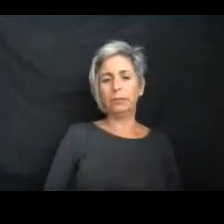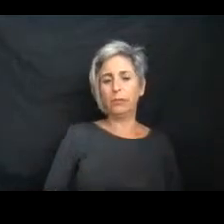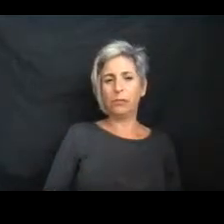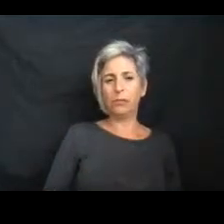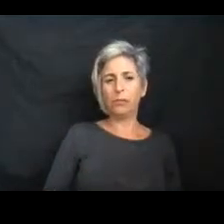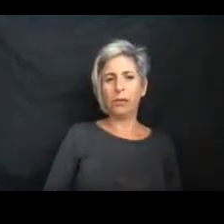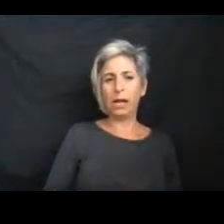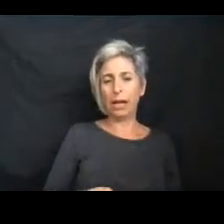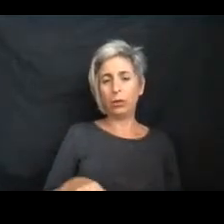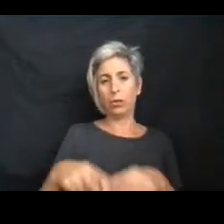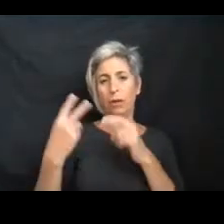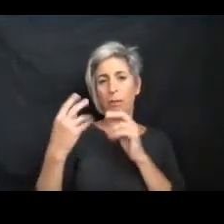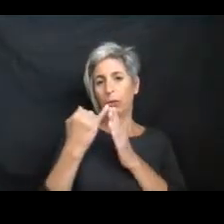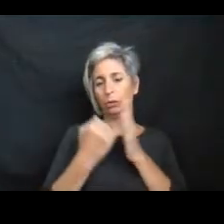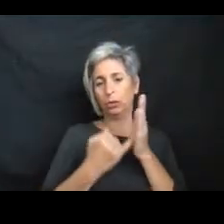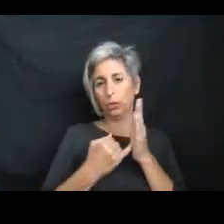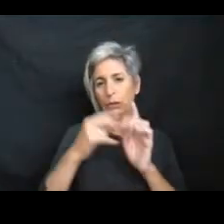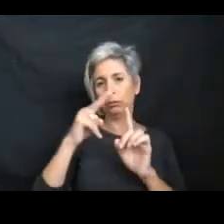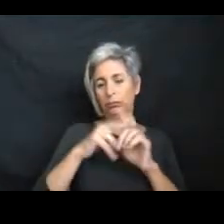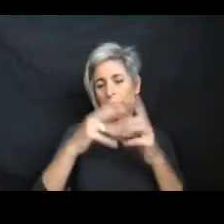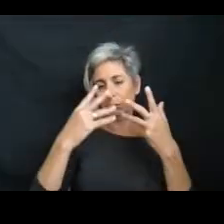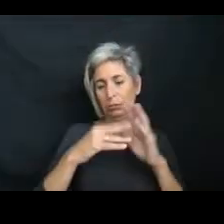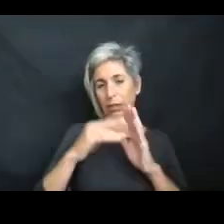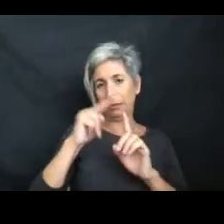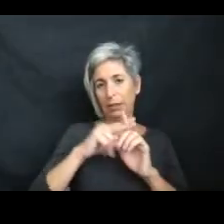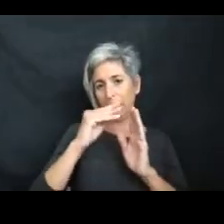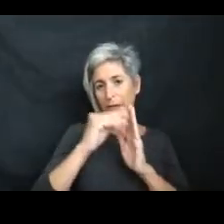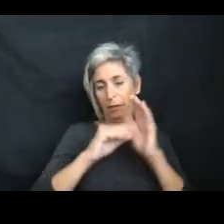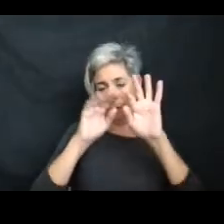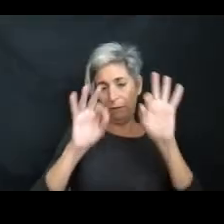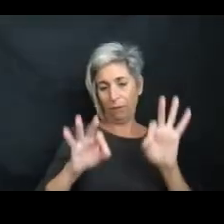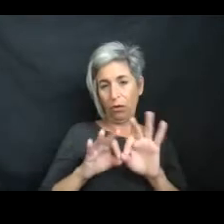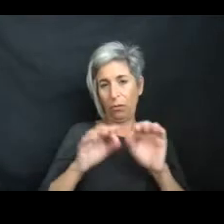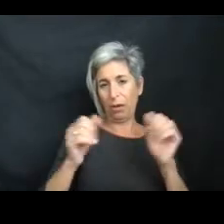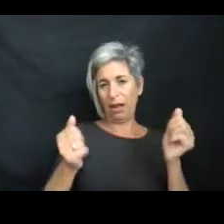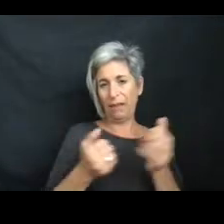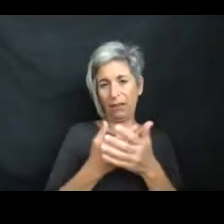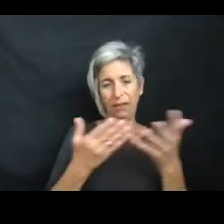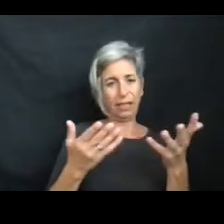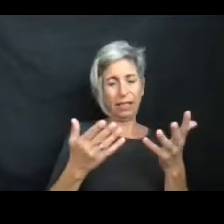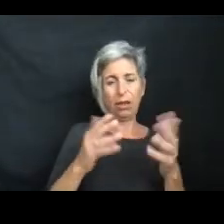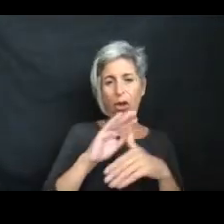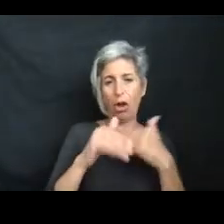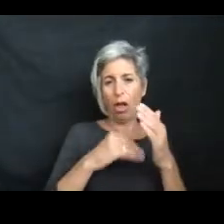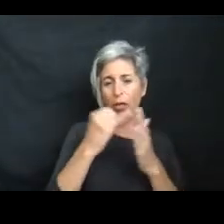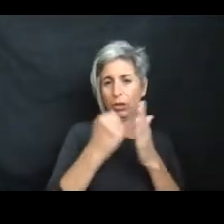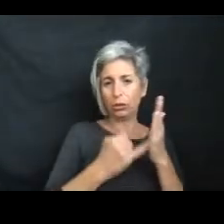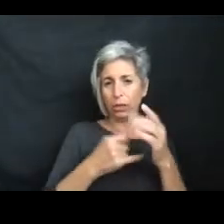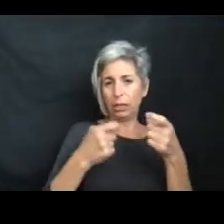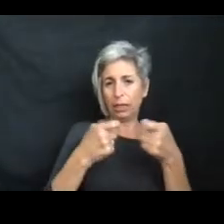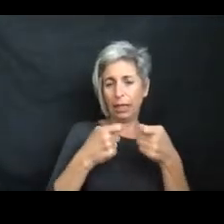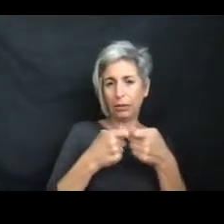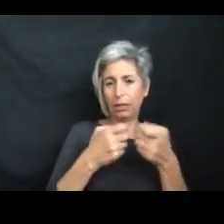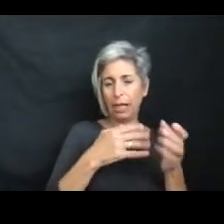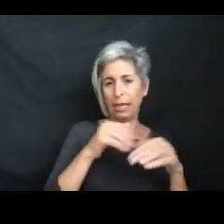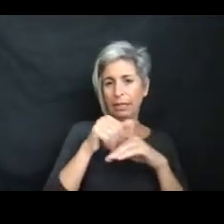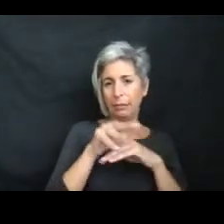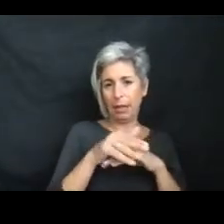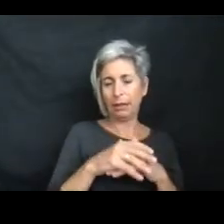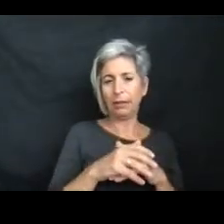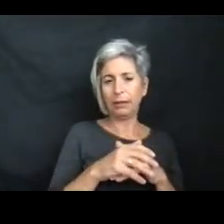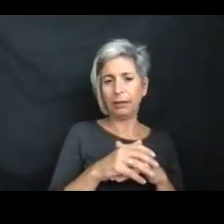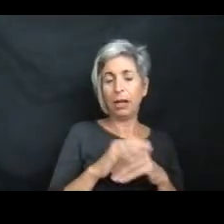upload your drawings, complete your application forms, go through all your affidavits. Let's bring all those drawings electronically and submit it. And